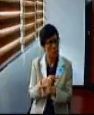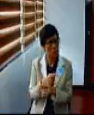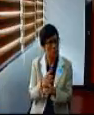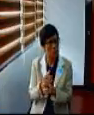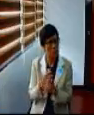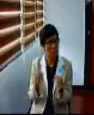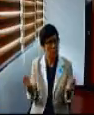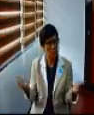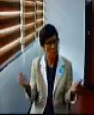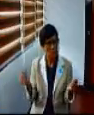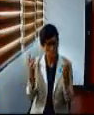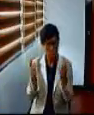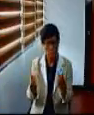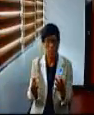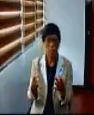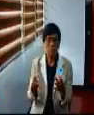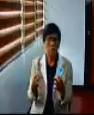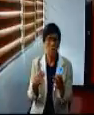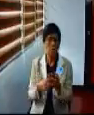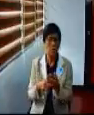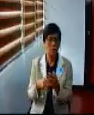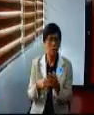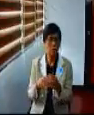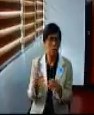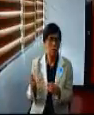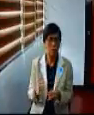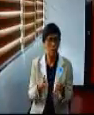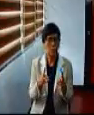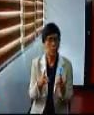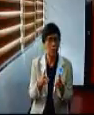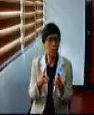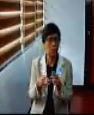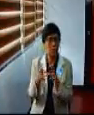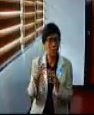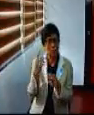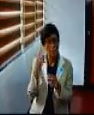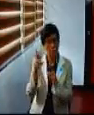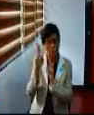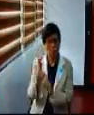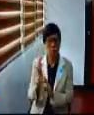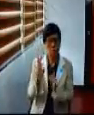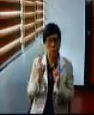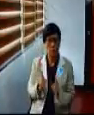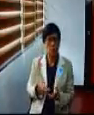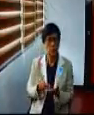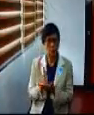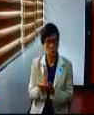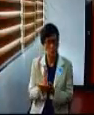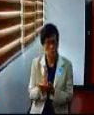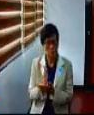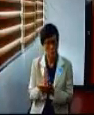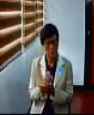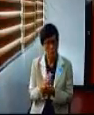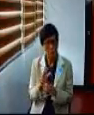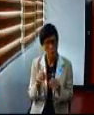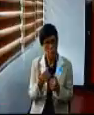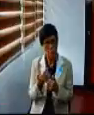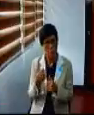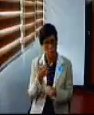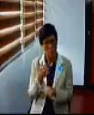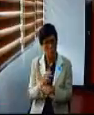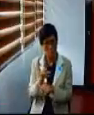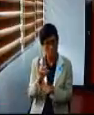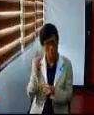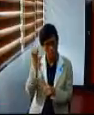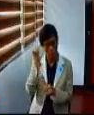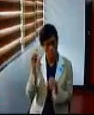is the key to corporate respect for human rights. How then do you set out to identify